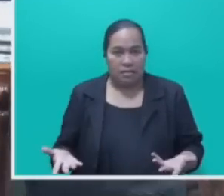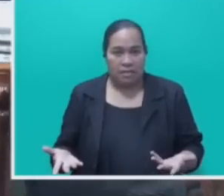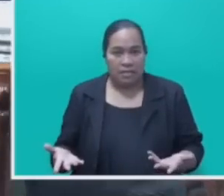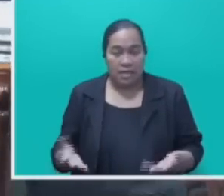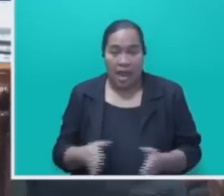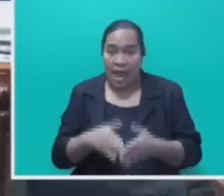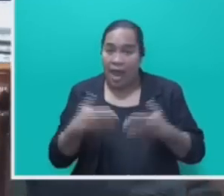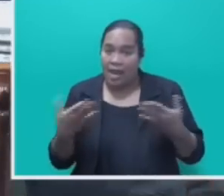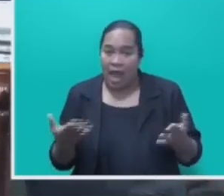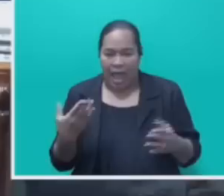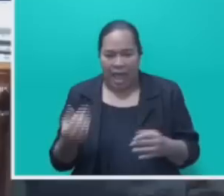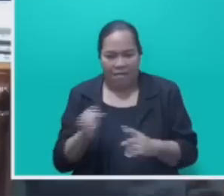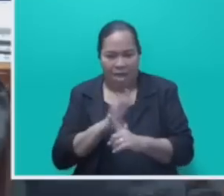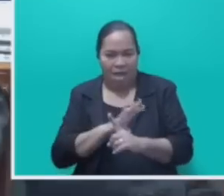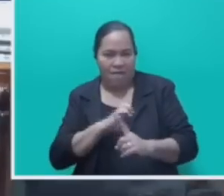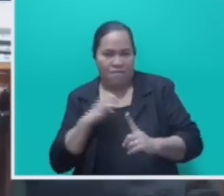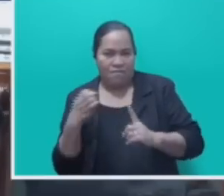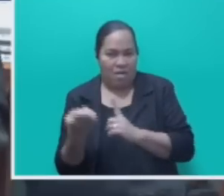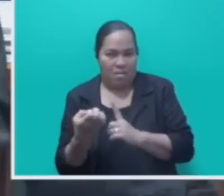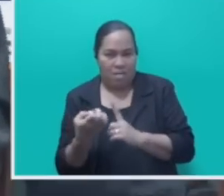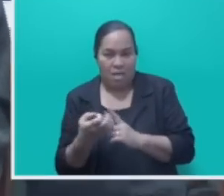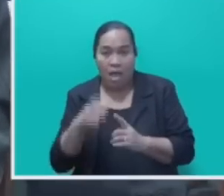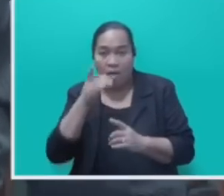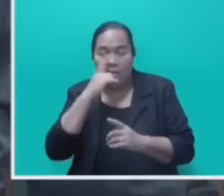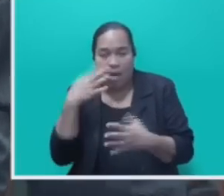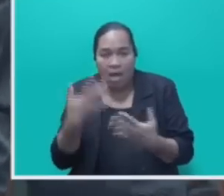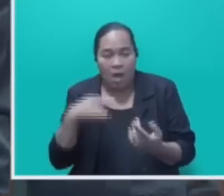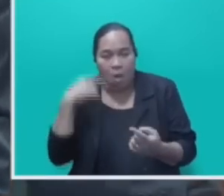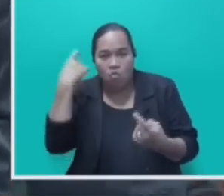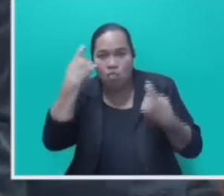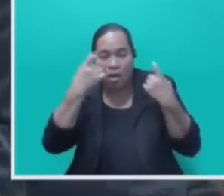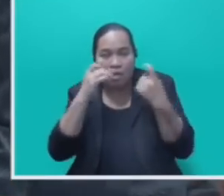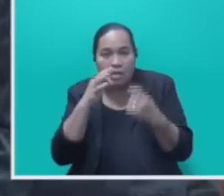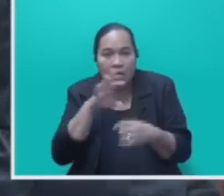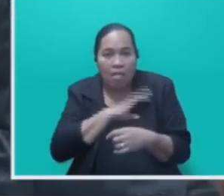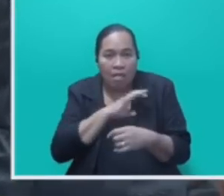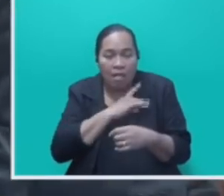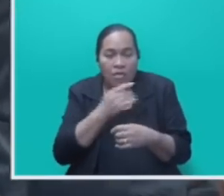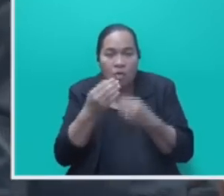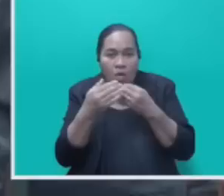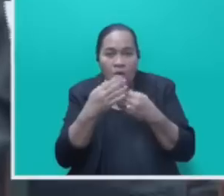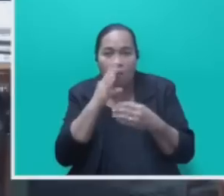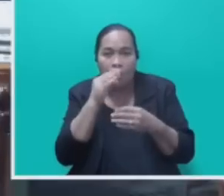We now have an environment, Mr. Speaker, where people are worried to speak openly.